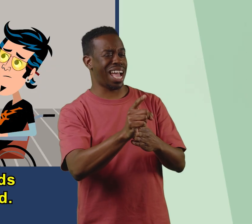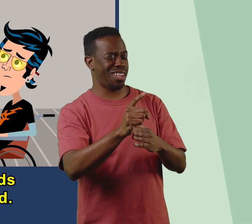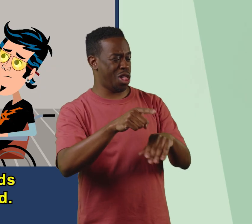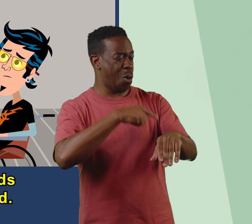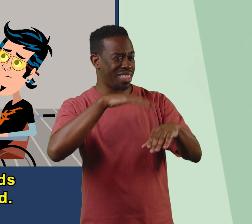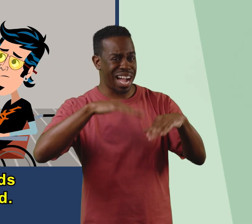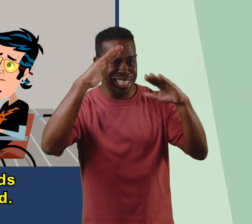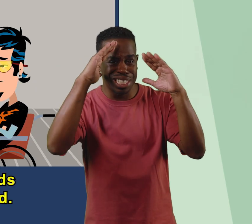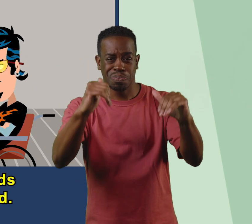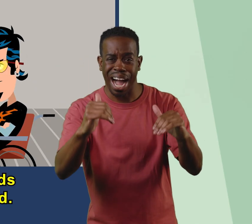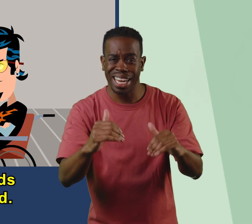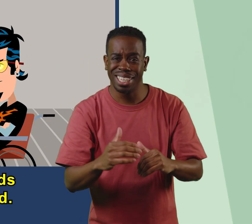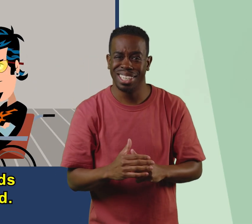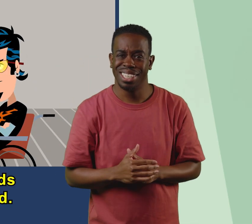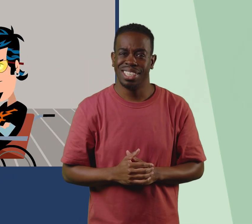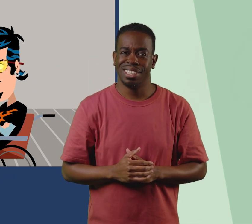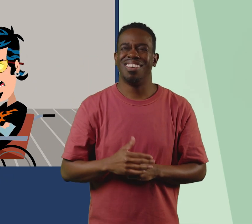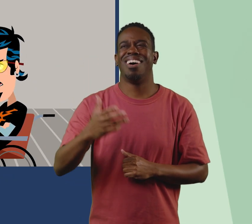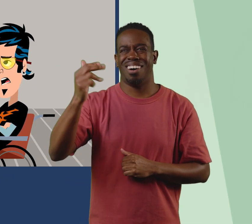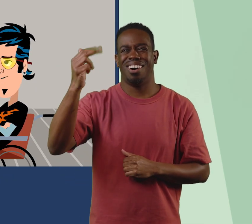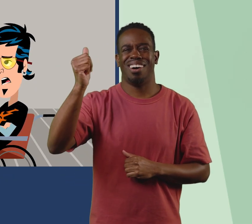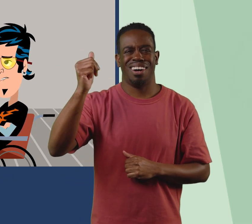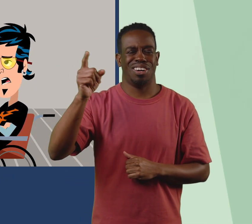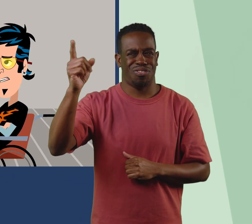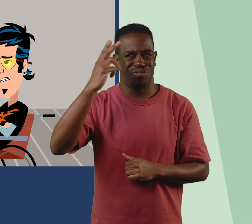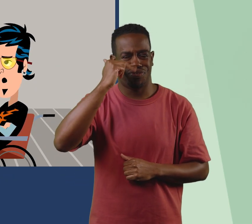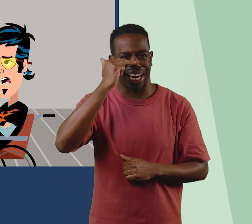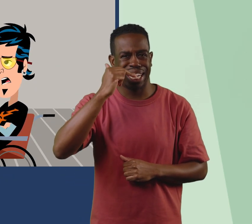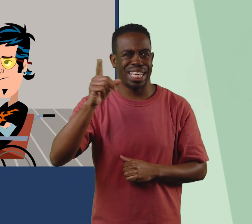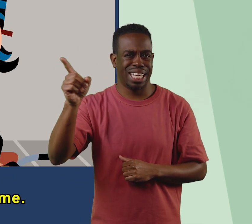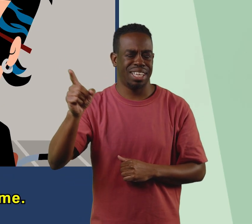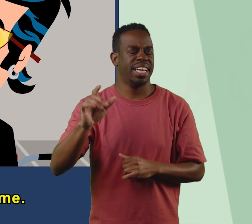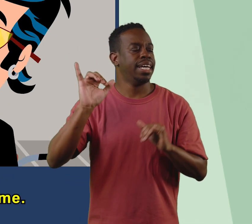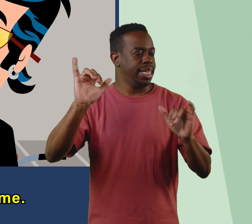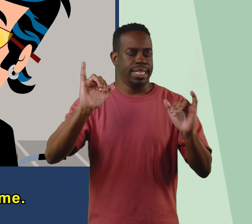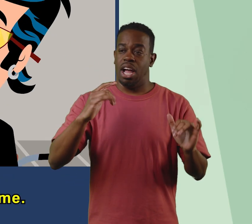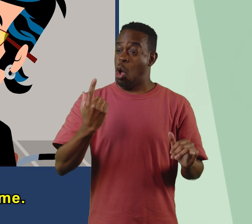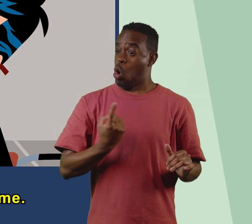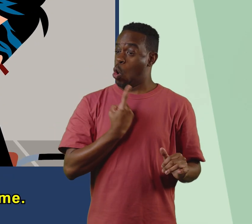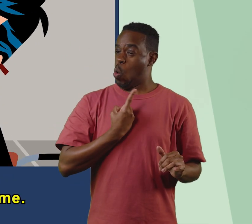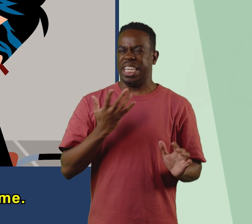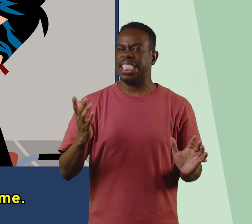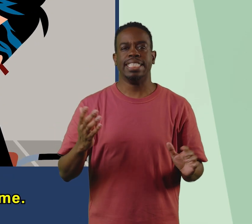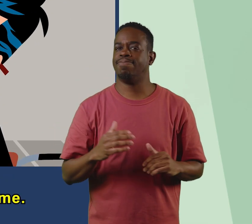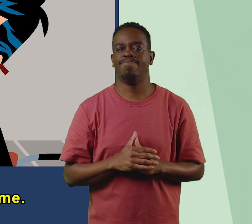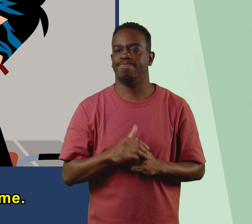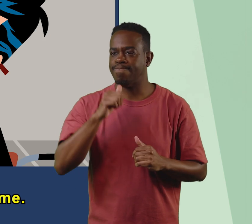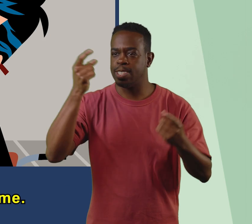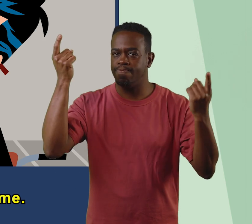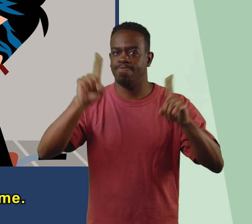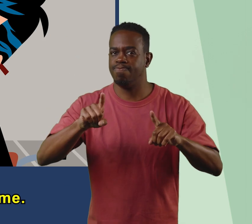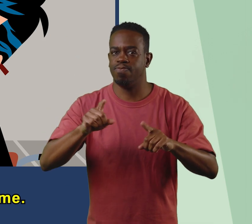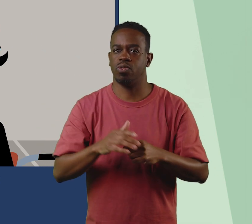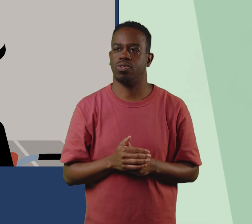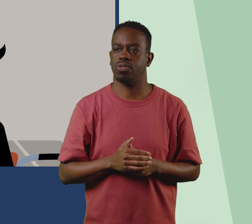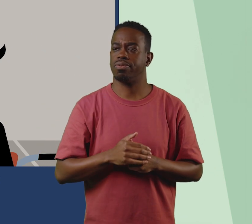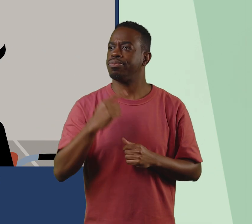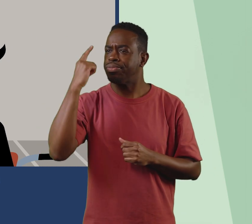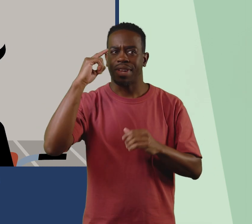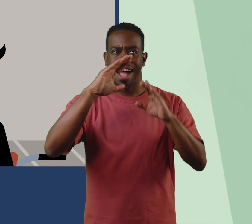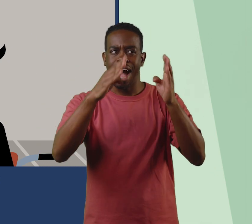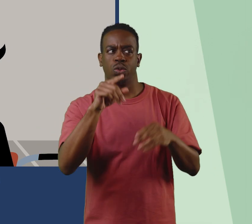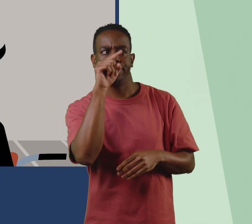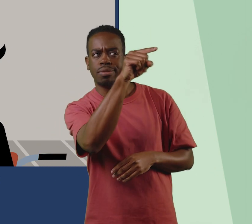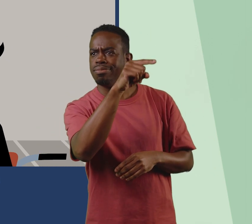35 seconds. Longer than I expected. Very funny. Okay. Living alone is not for me. The